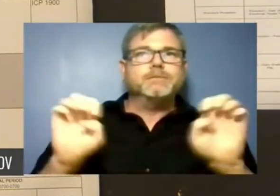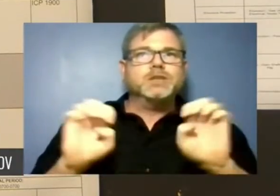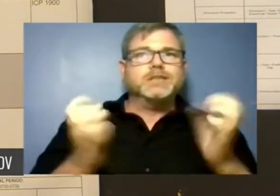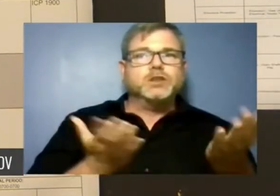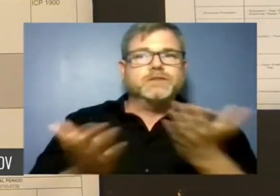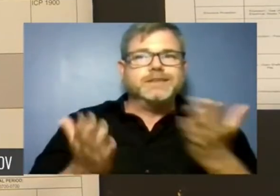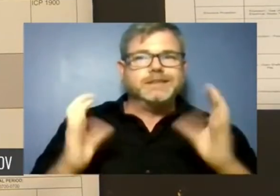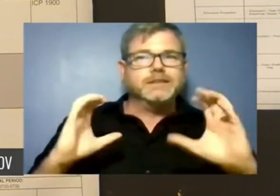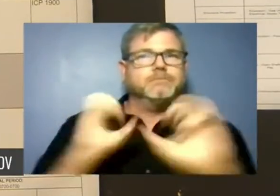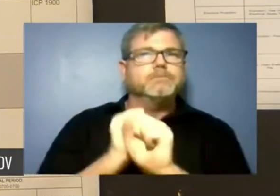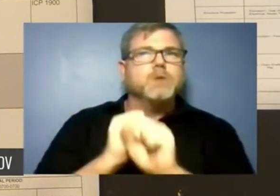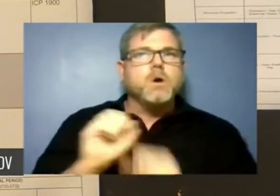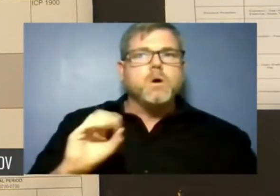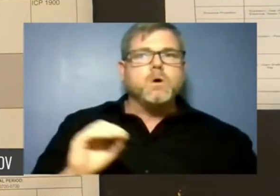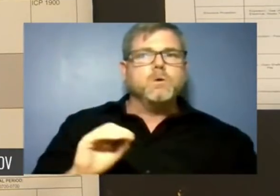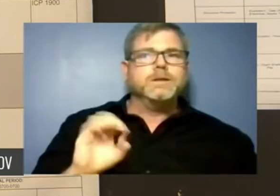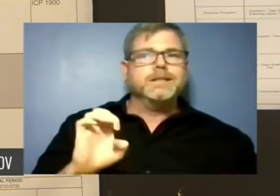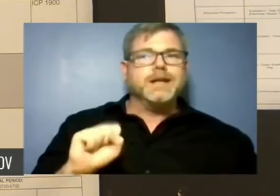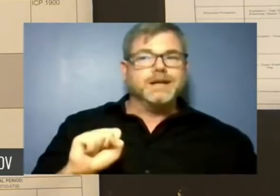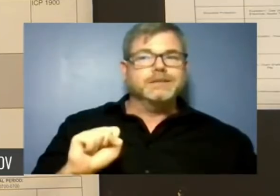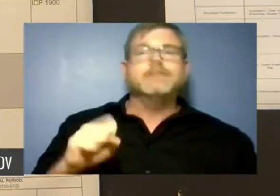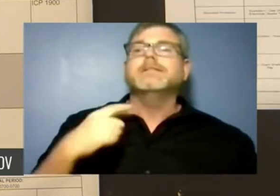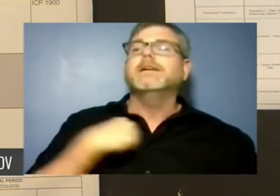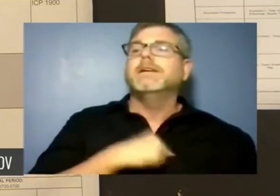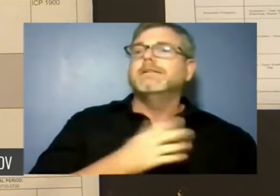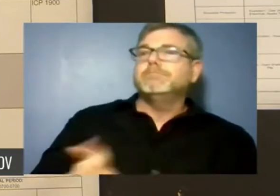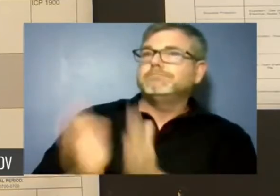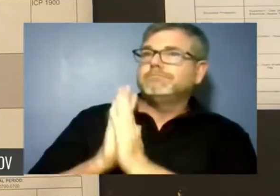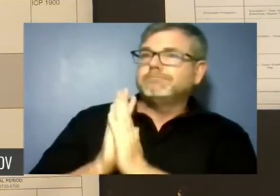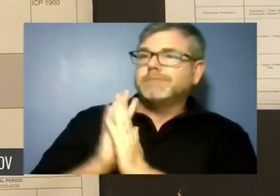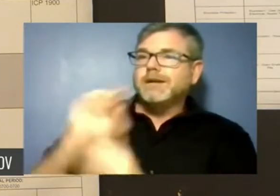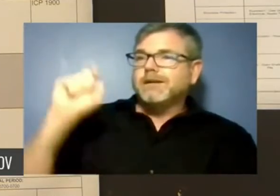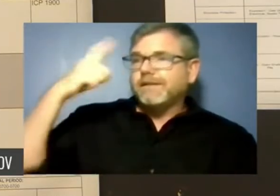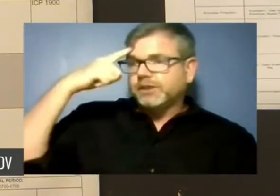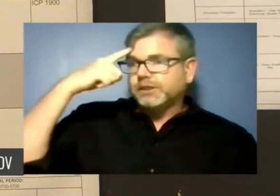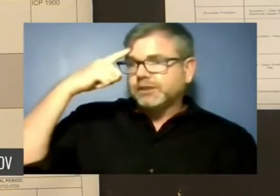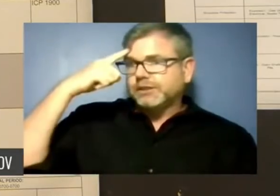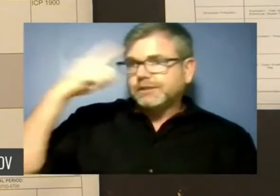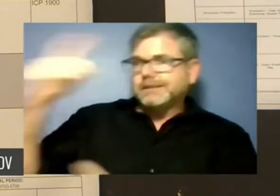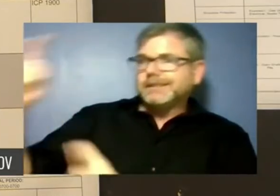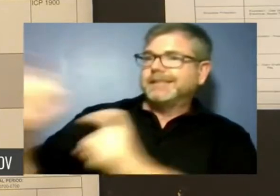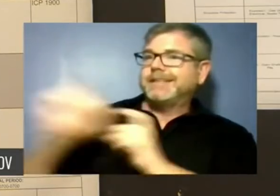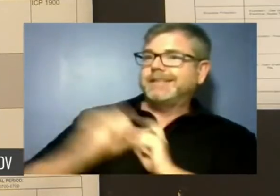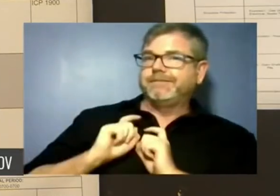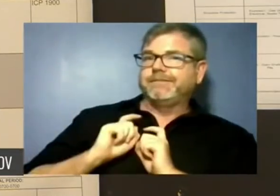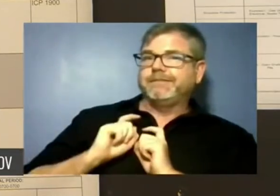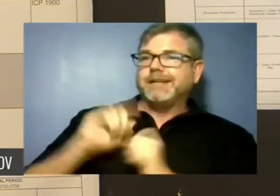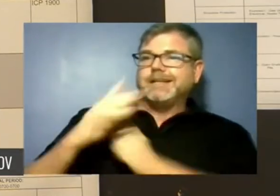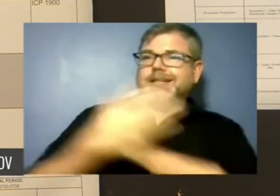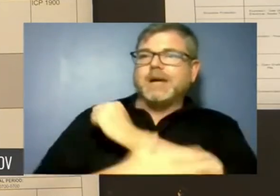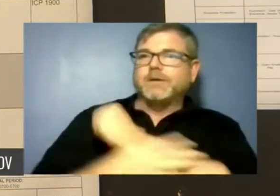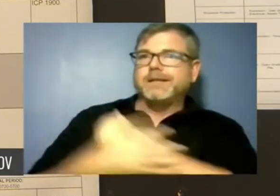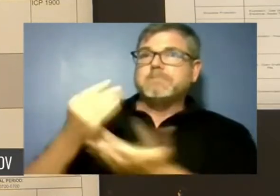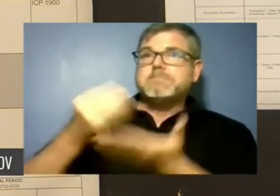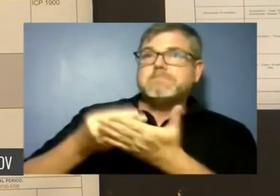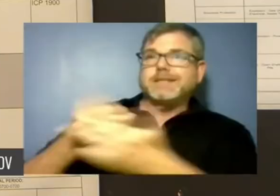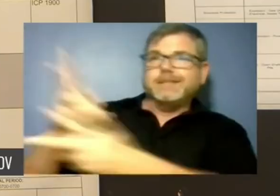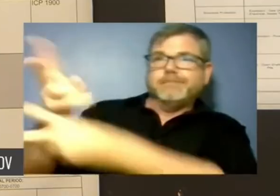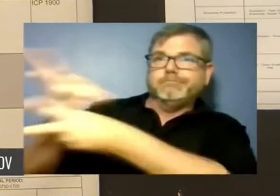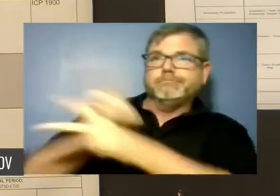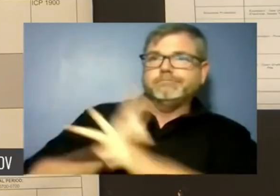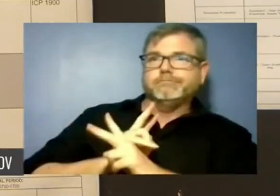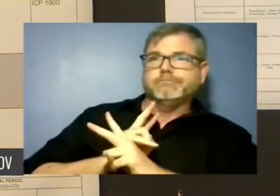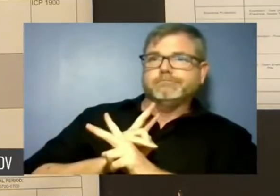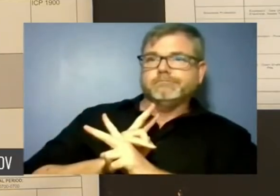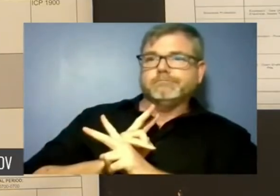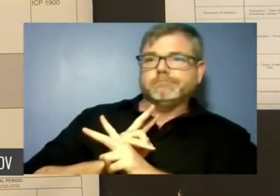loan until this process is finished. And they officially today sent a check to the county